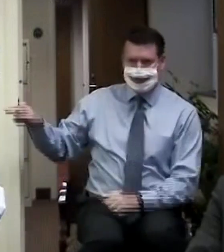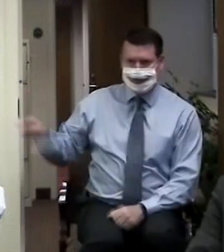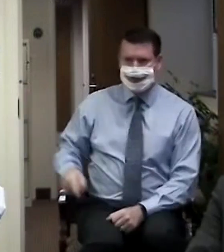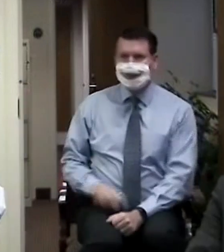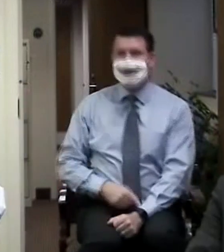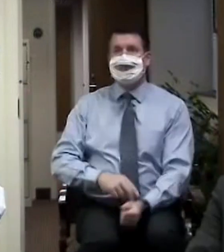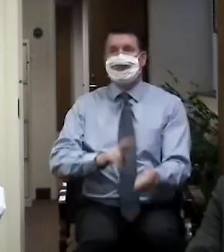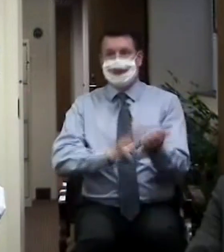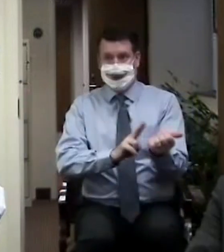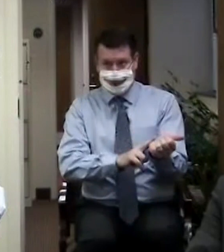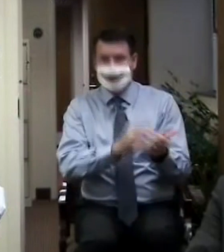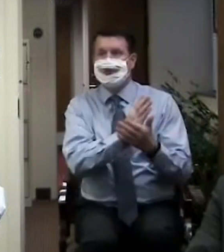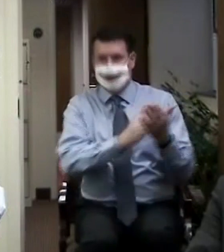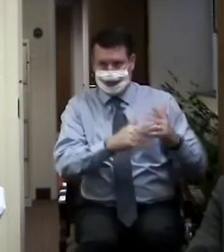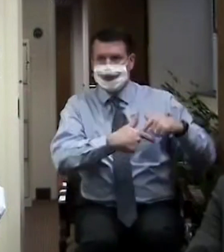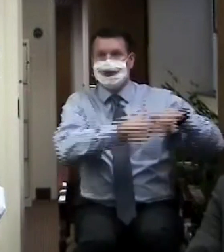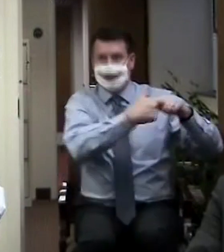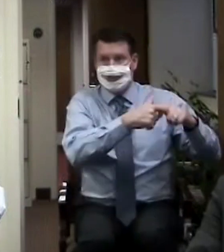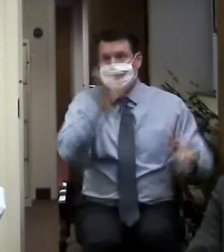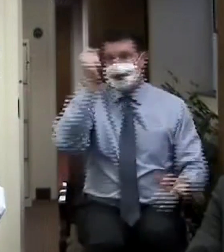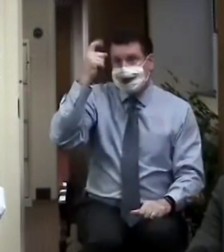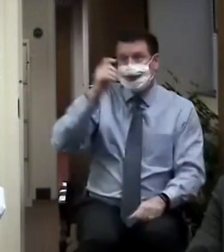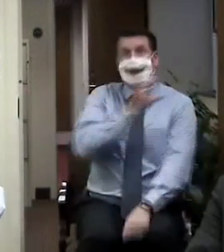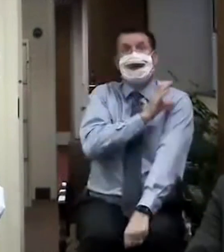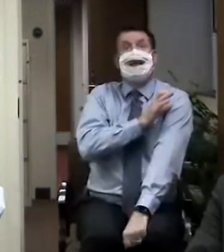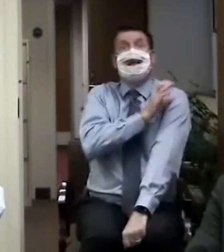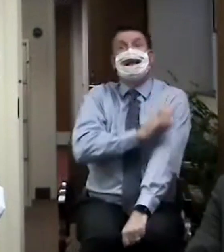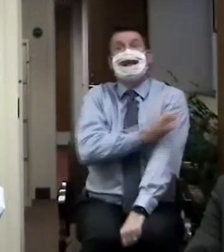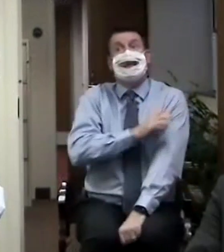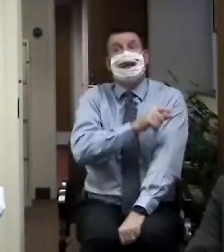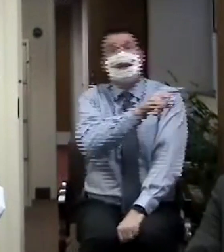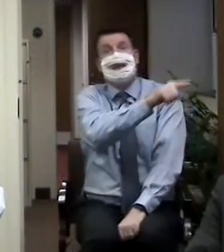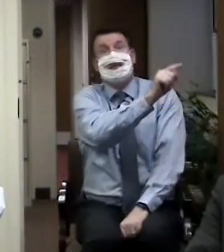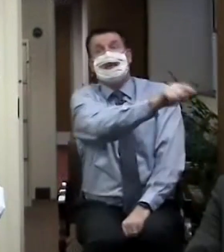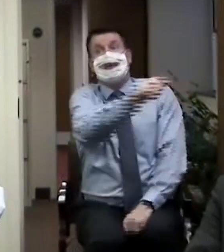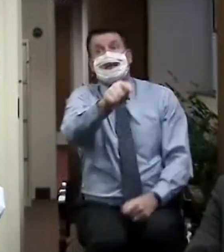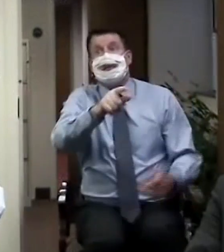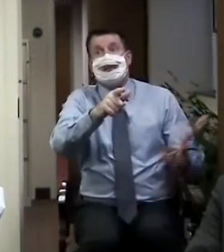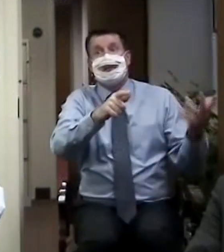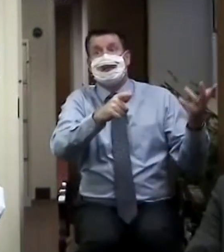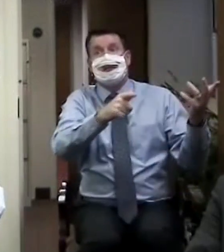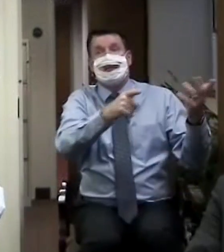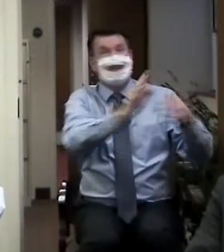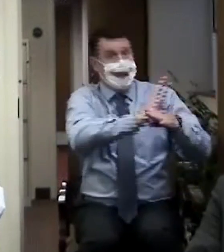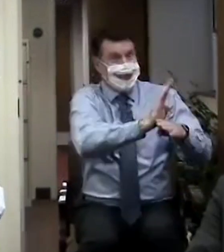in clinics that are ramping back up. It's matching those staff to where the work is.